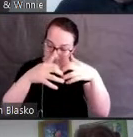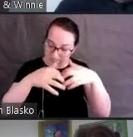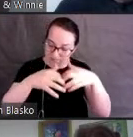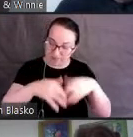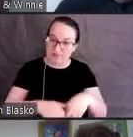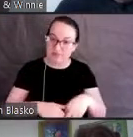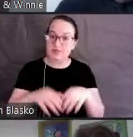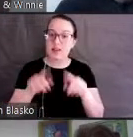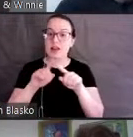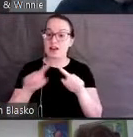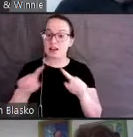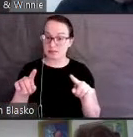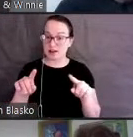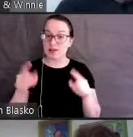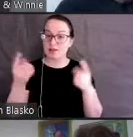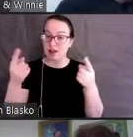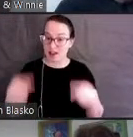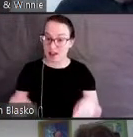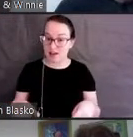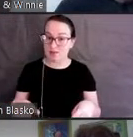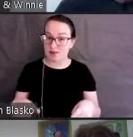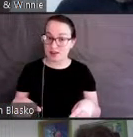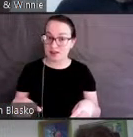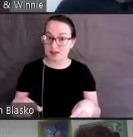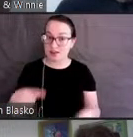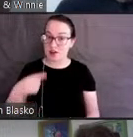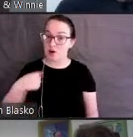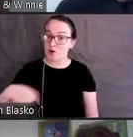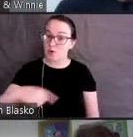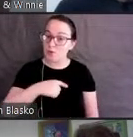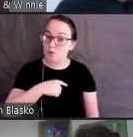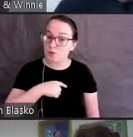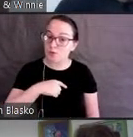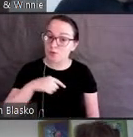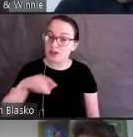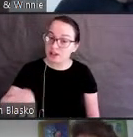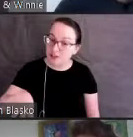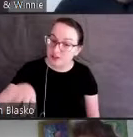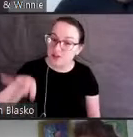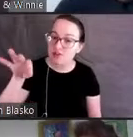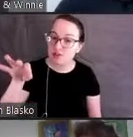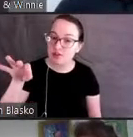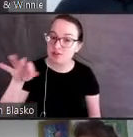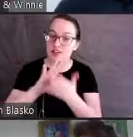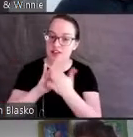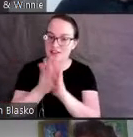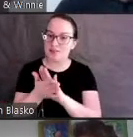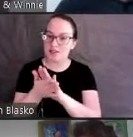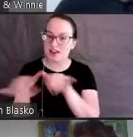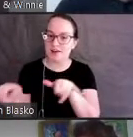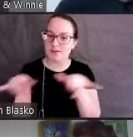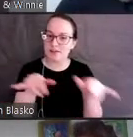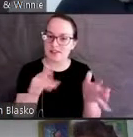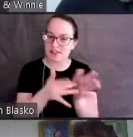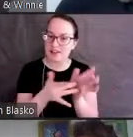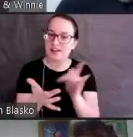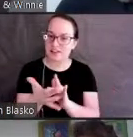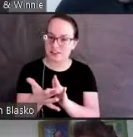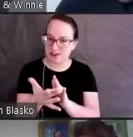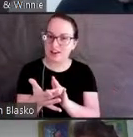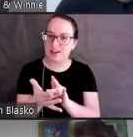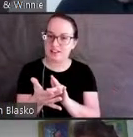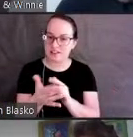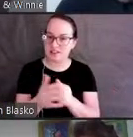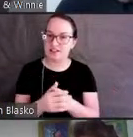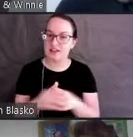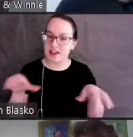every time we choose to be like Christ, every time we choose to share our faith, every time we choose to take our